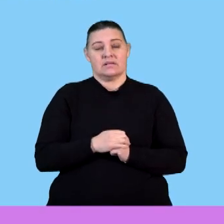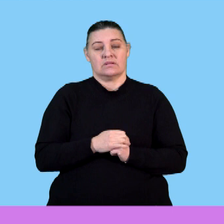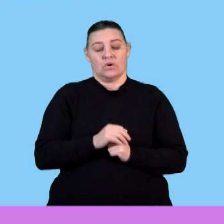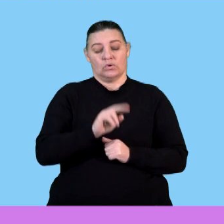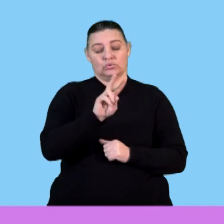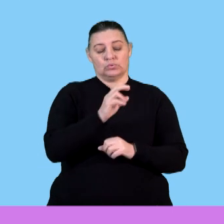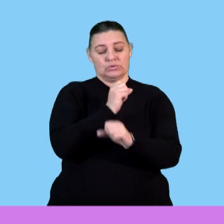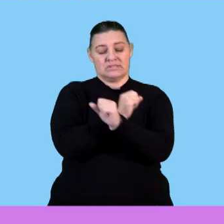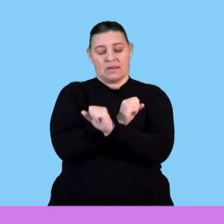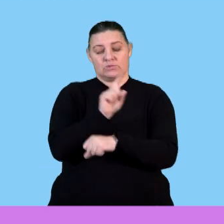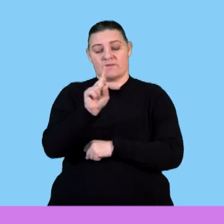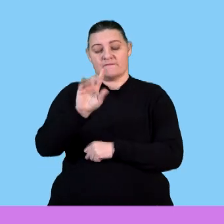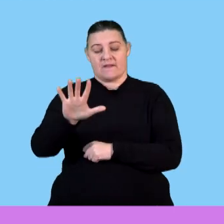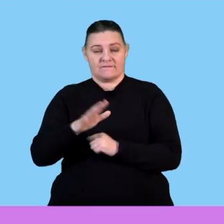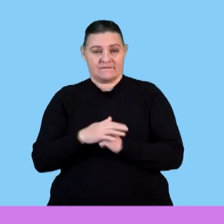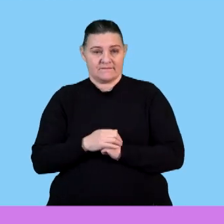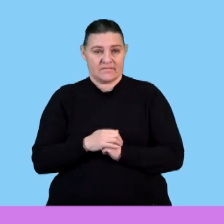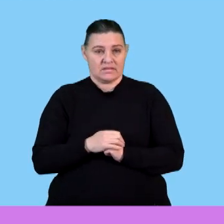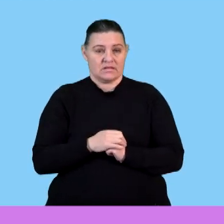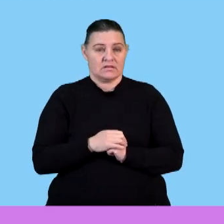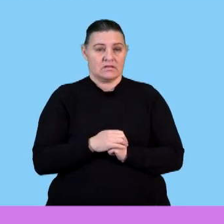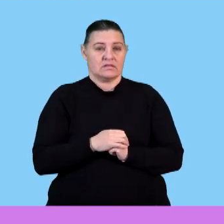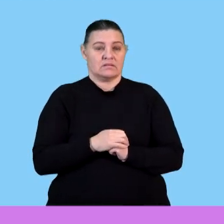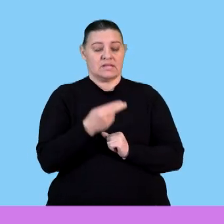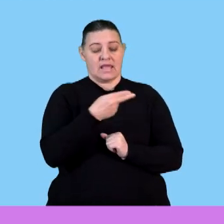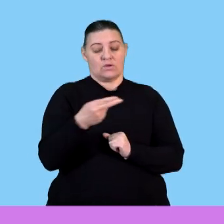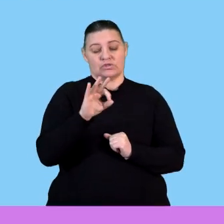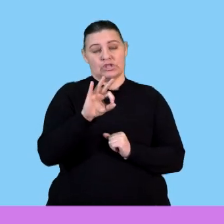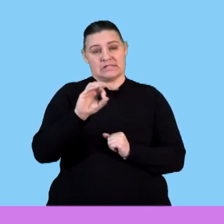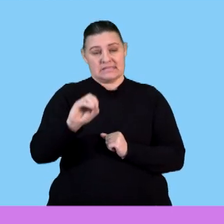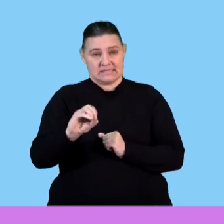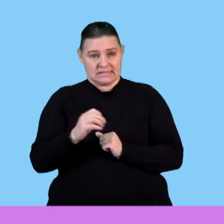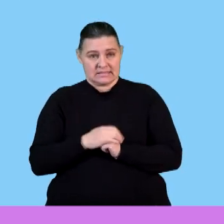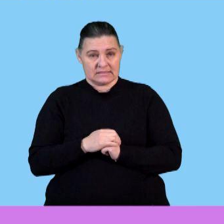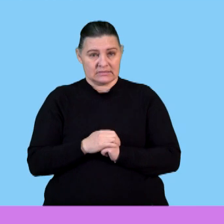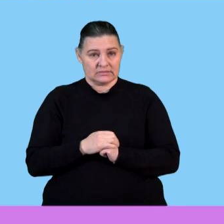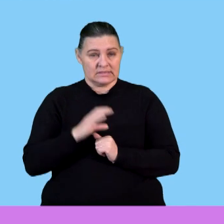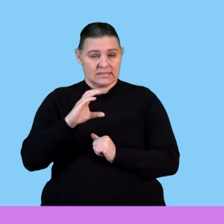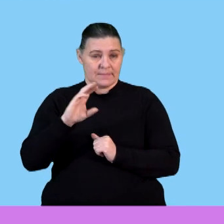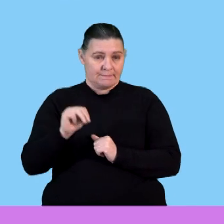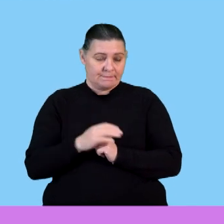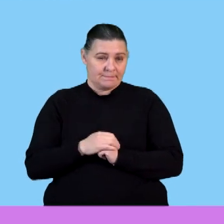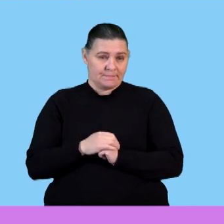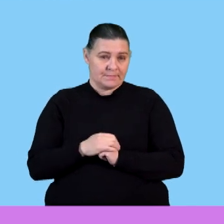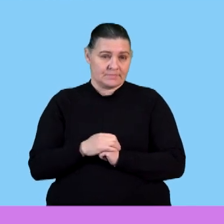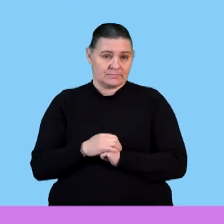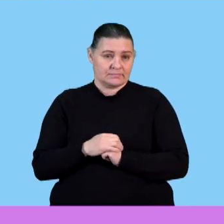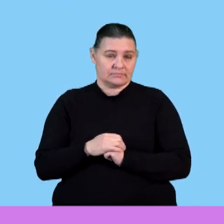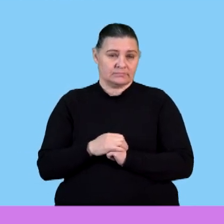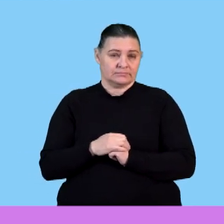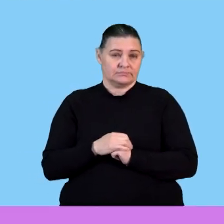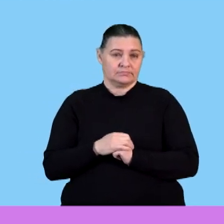area of a rectangle is length times breadth. And I've got these. I've got the length, which is 4 tiles